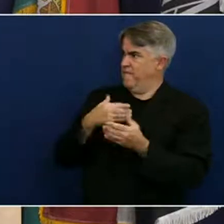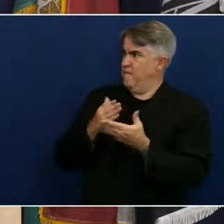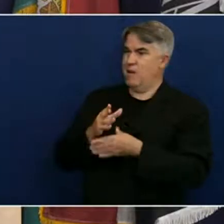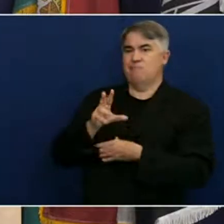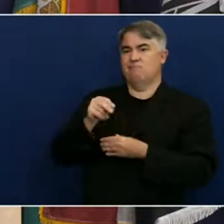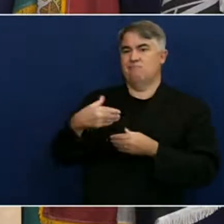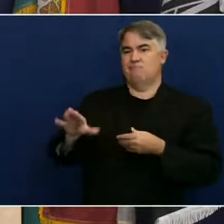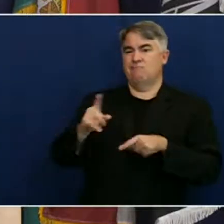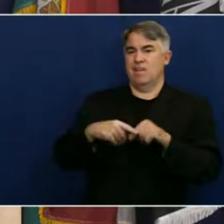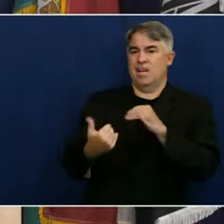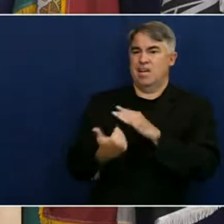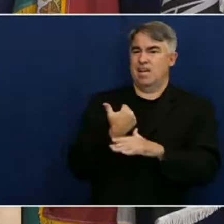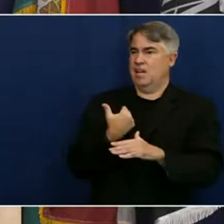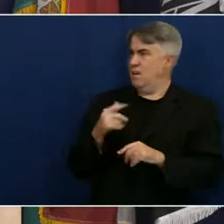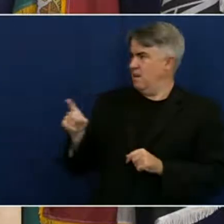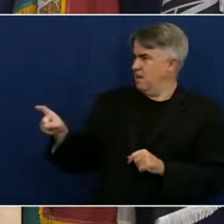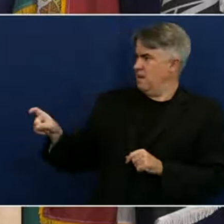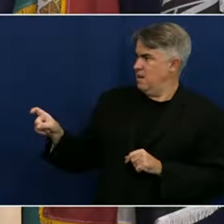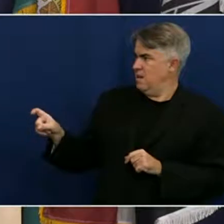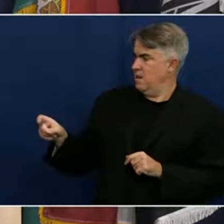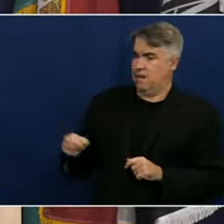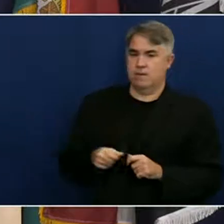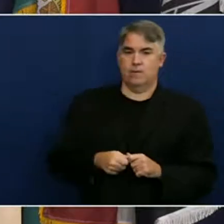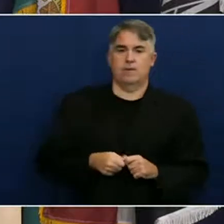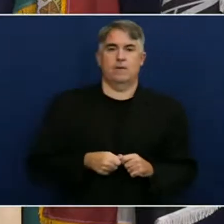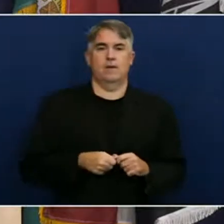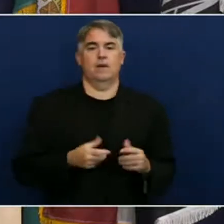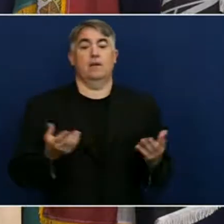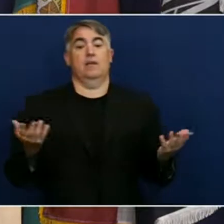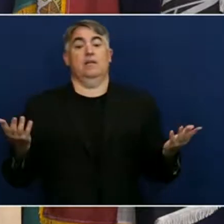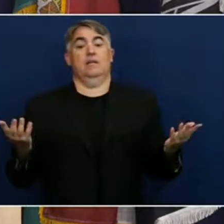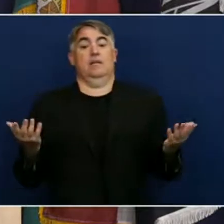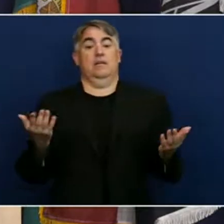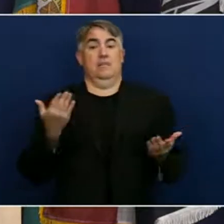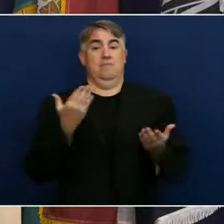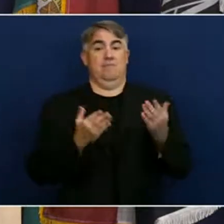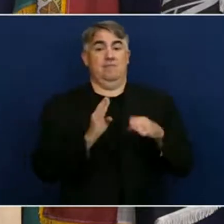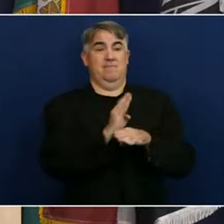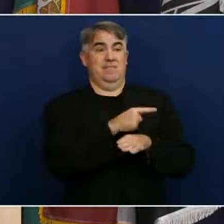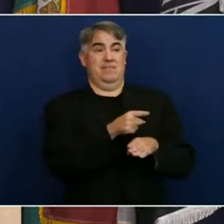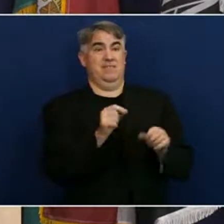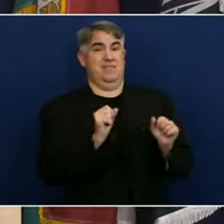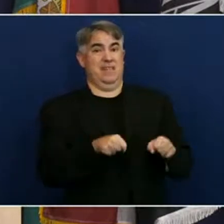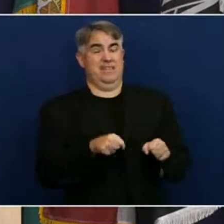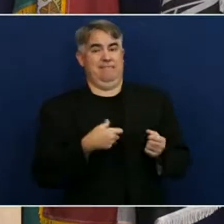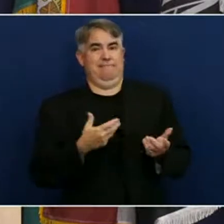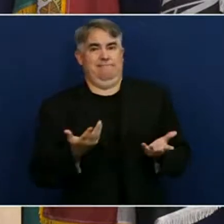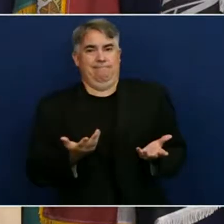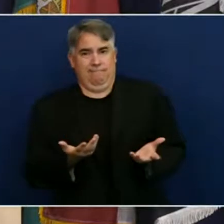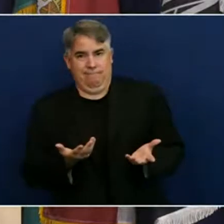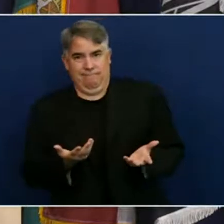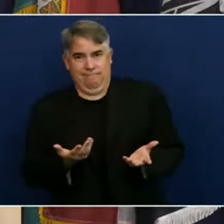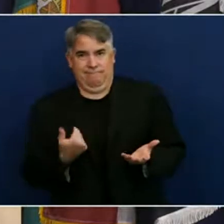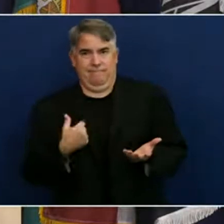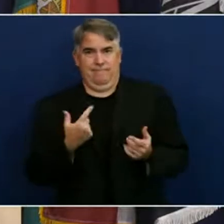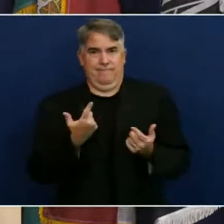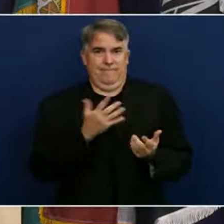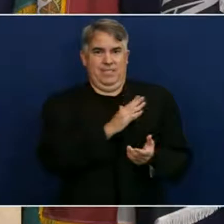on their own? I believe that may be an option for businesses, but you really have to talk to them. There's been